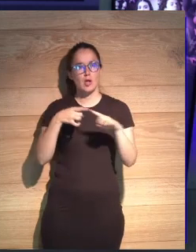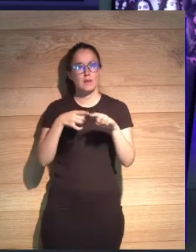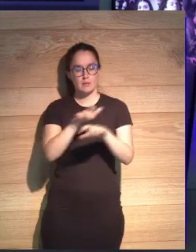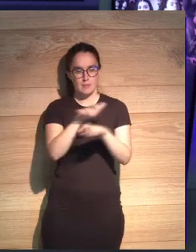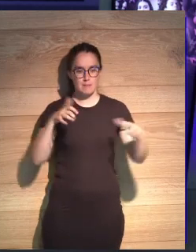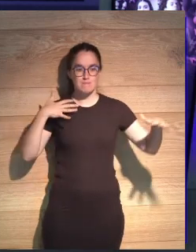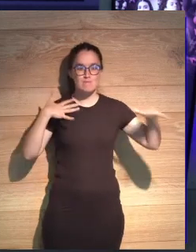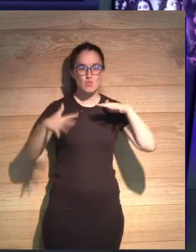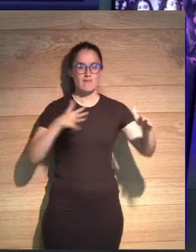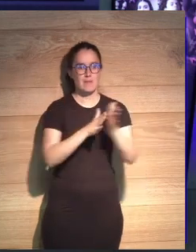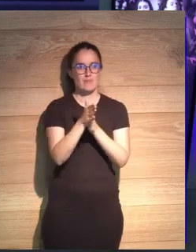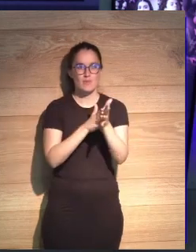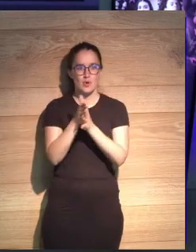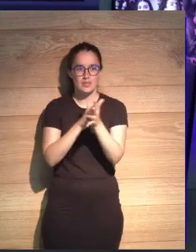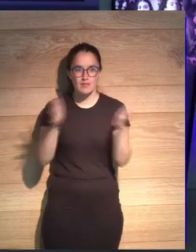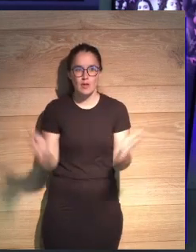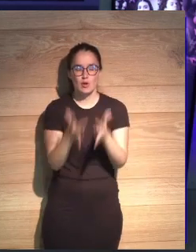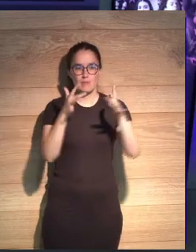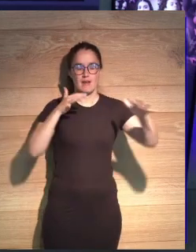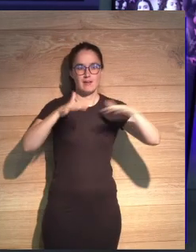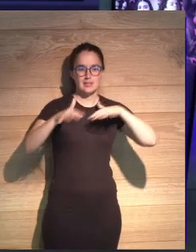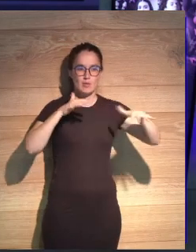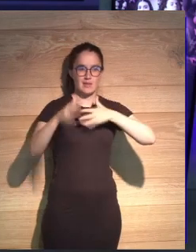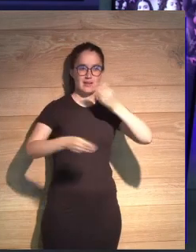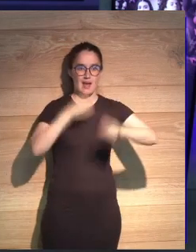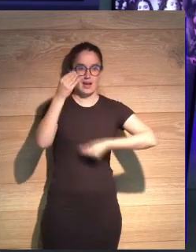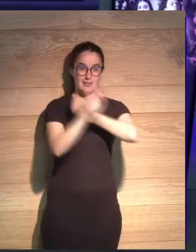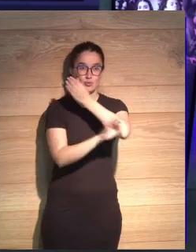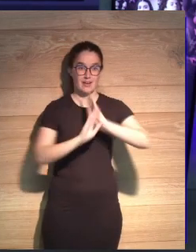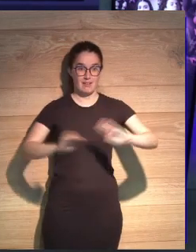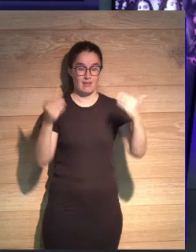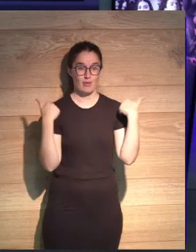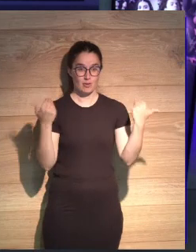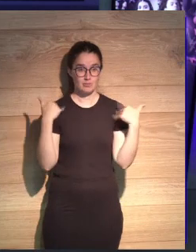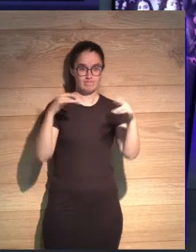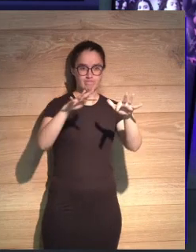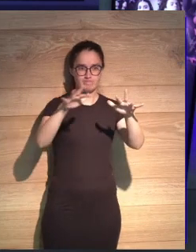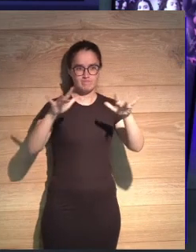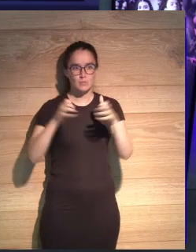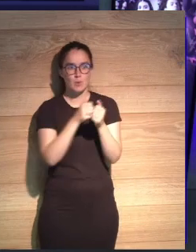not looking for accuracy, but for a motivation for patients to move.